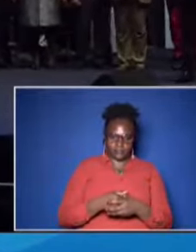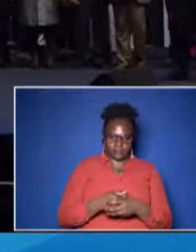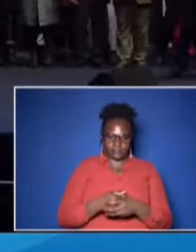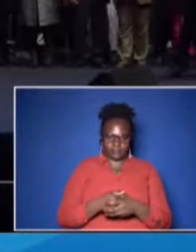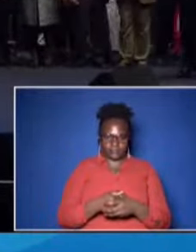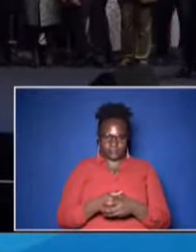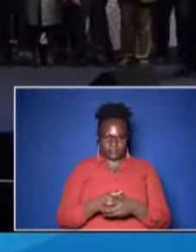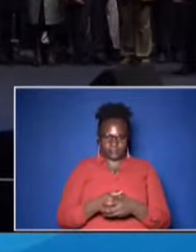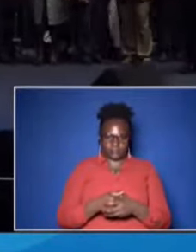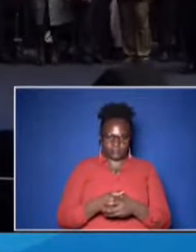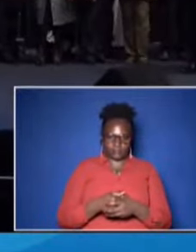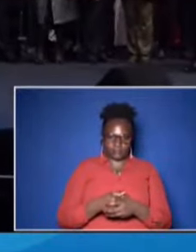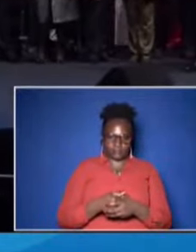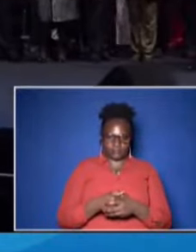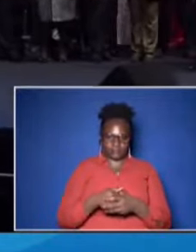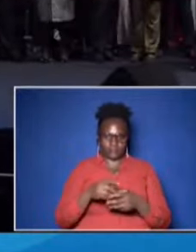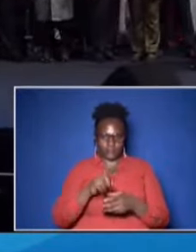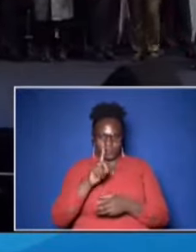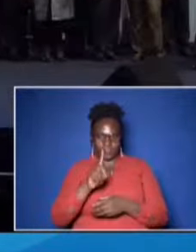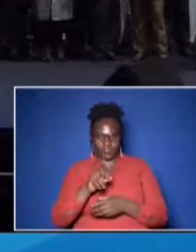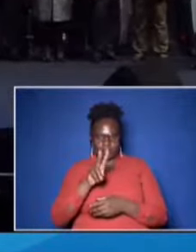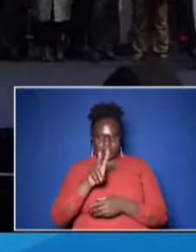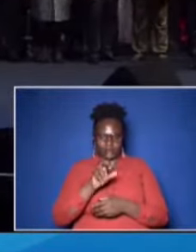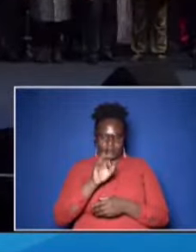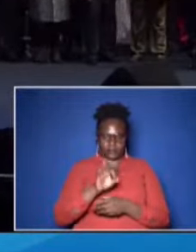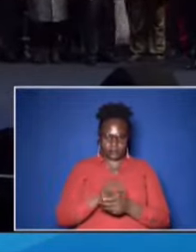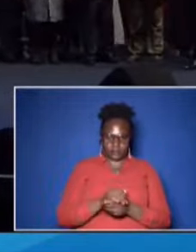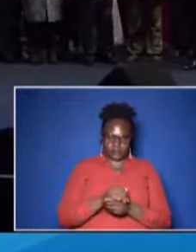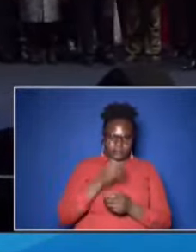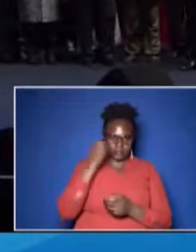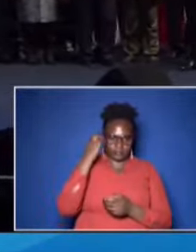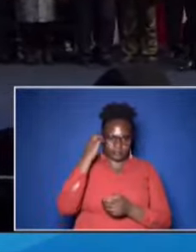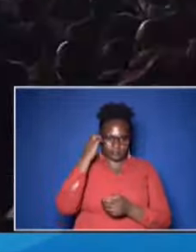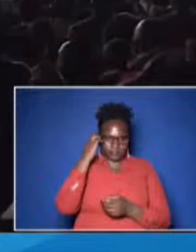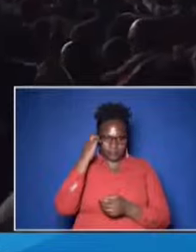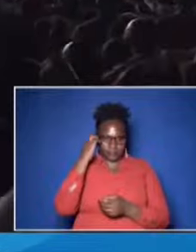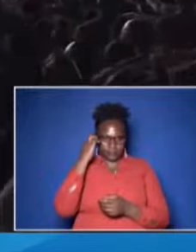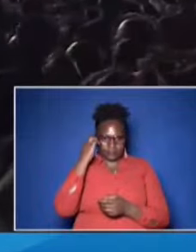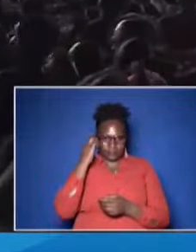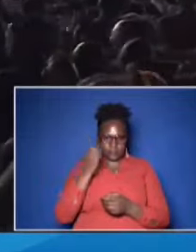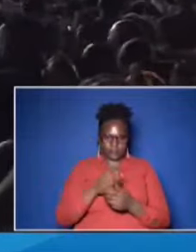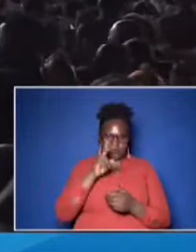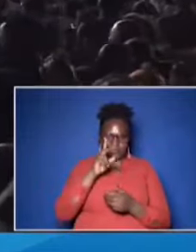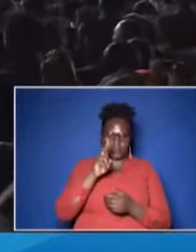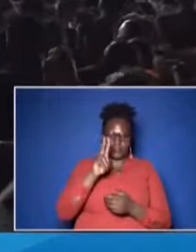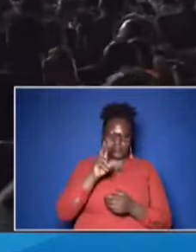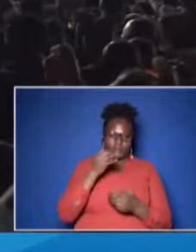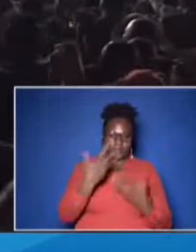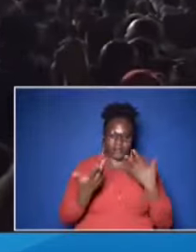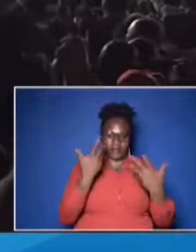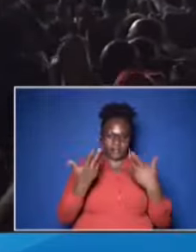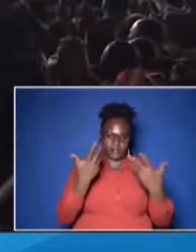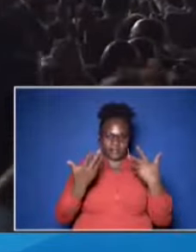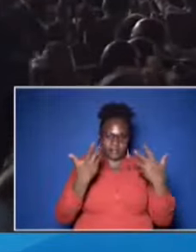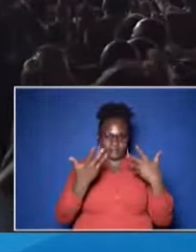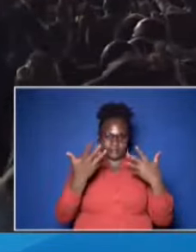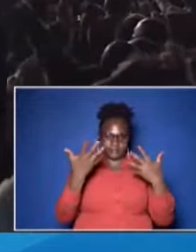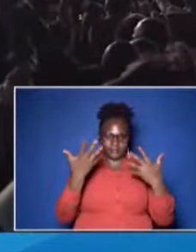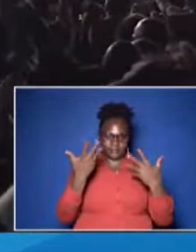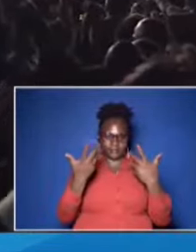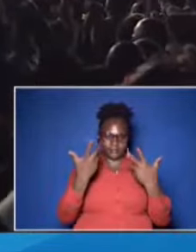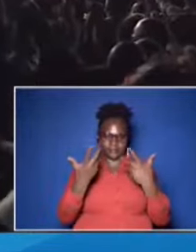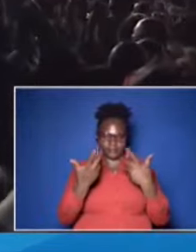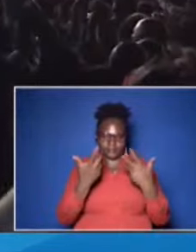me when I say three cry fire one 2 3